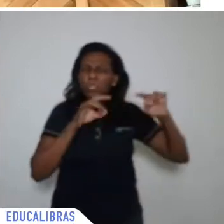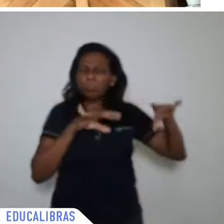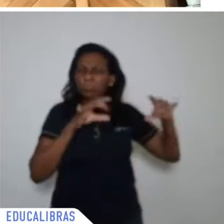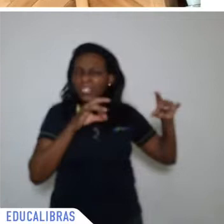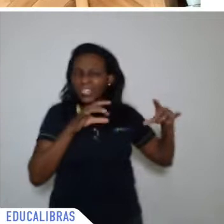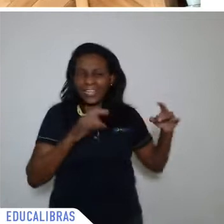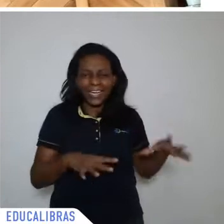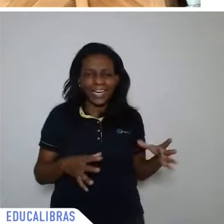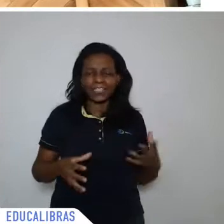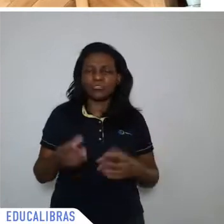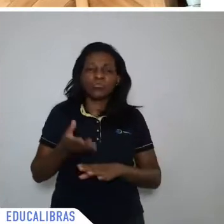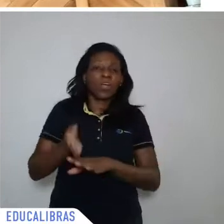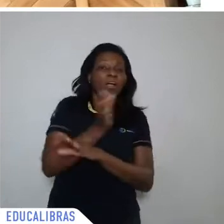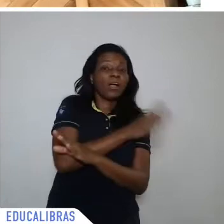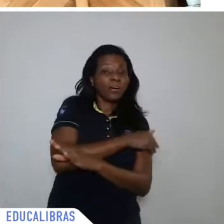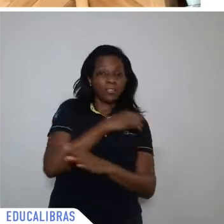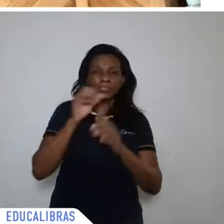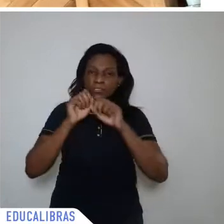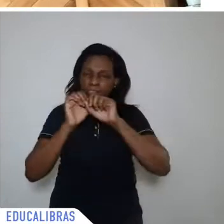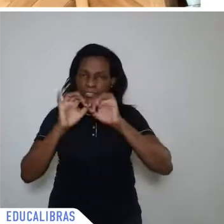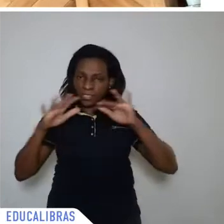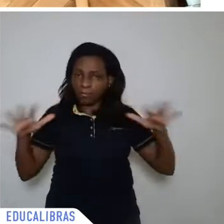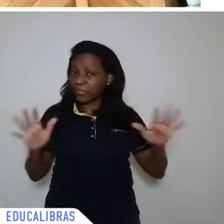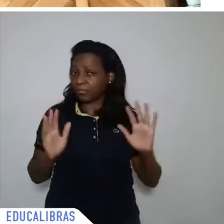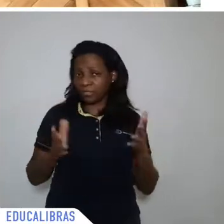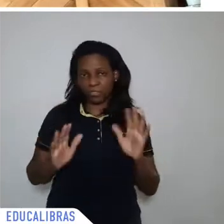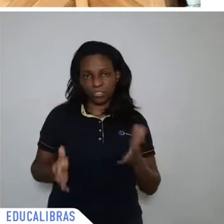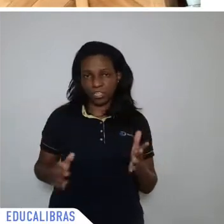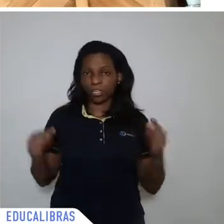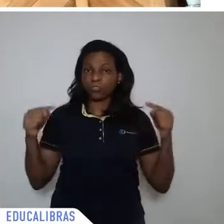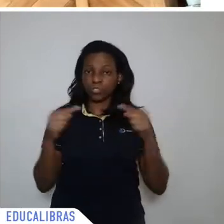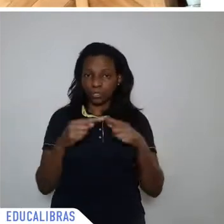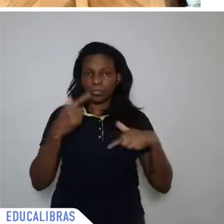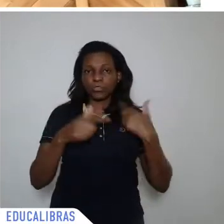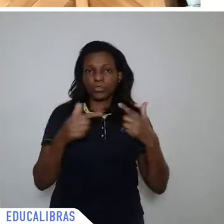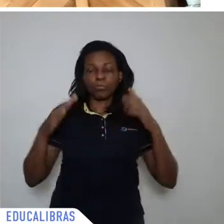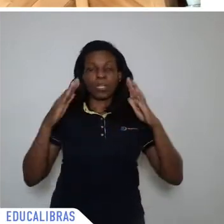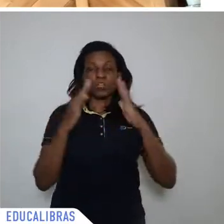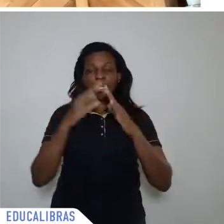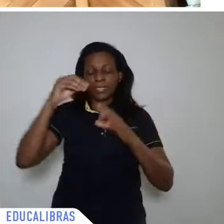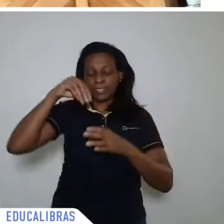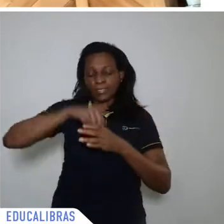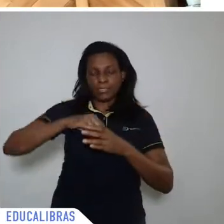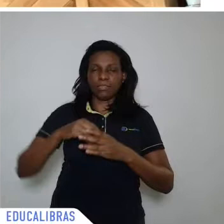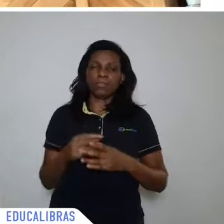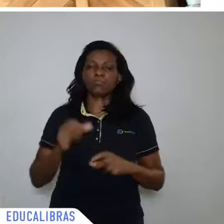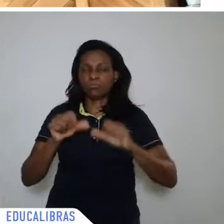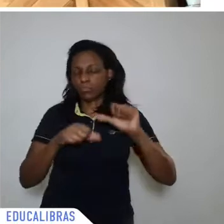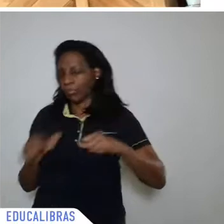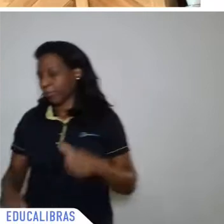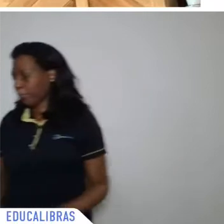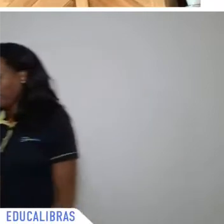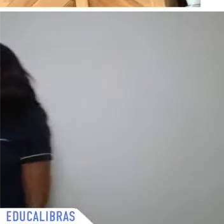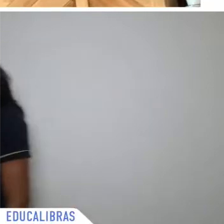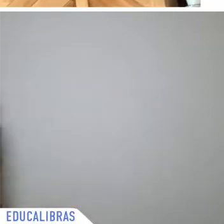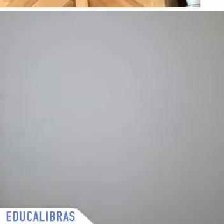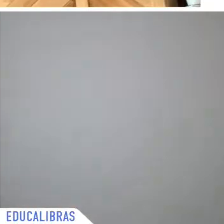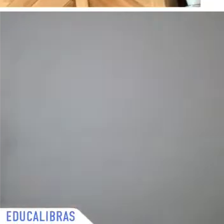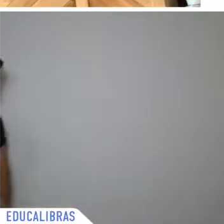emergent in this context, and they are impoverishing, and just the same as domestic